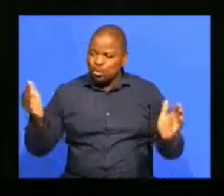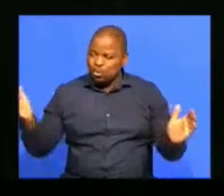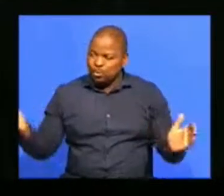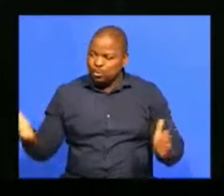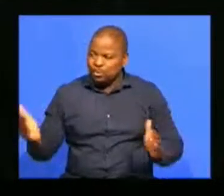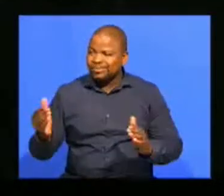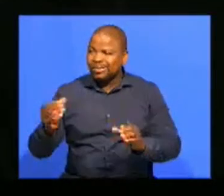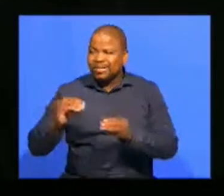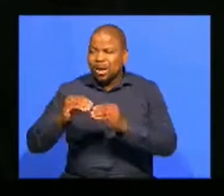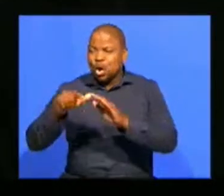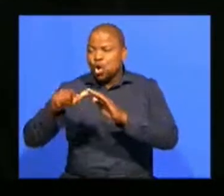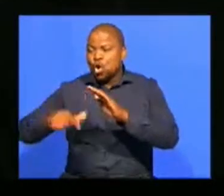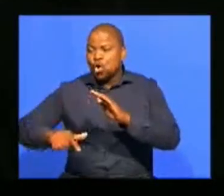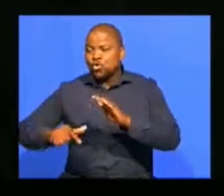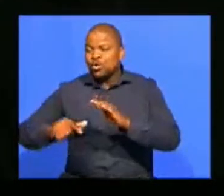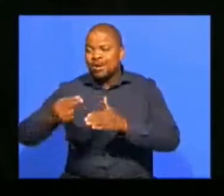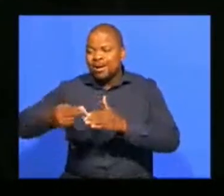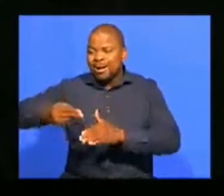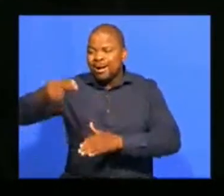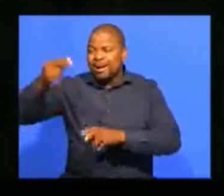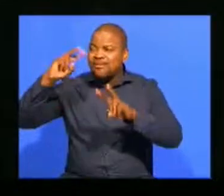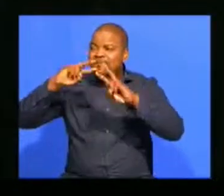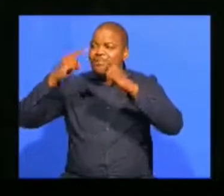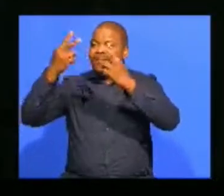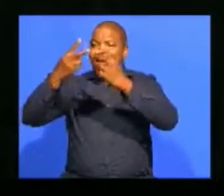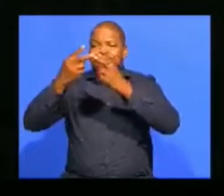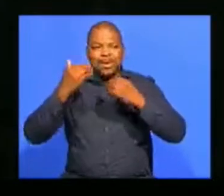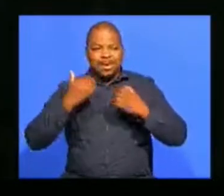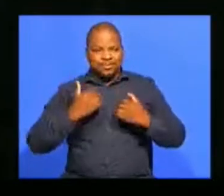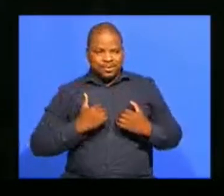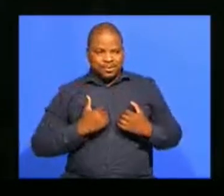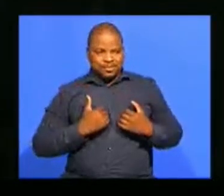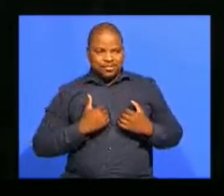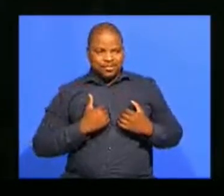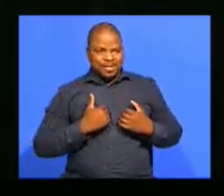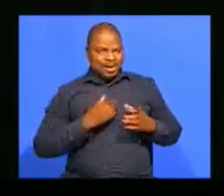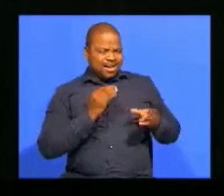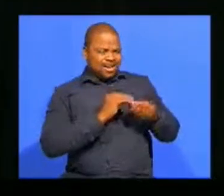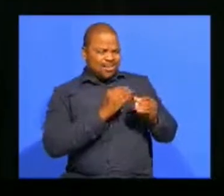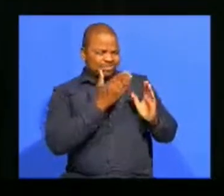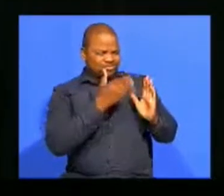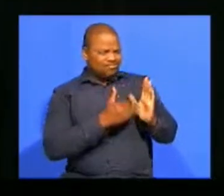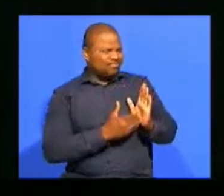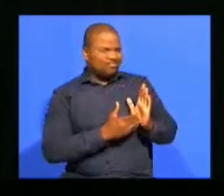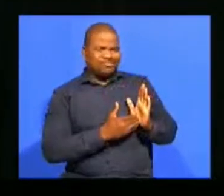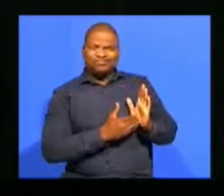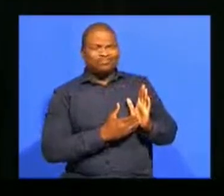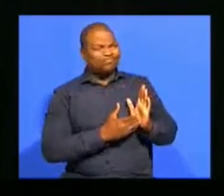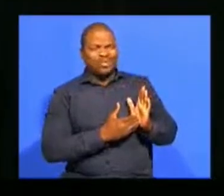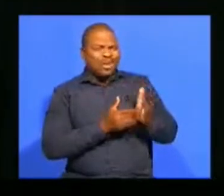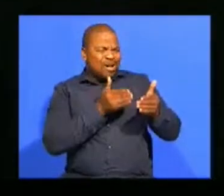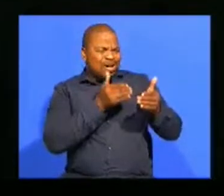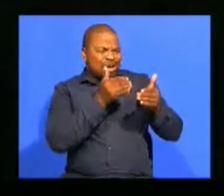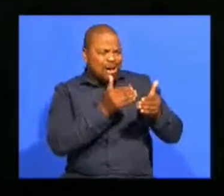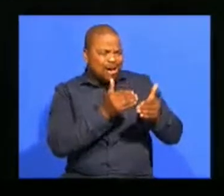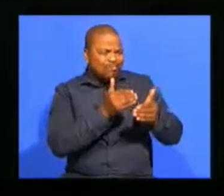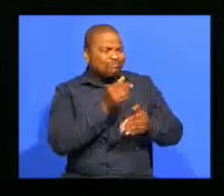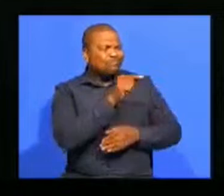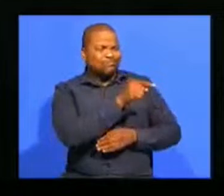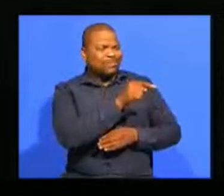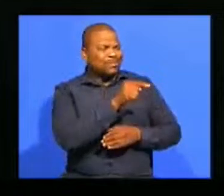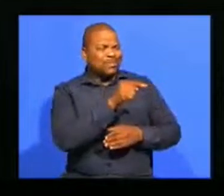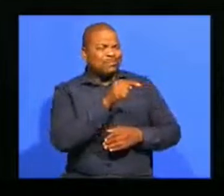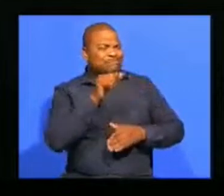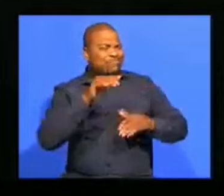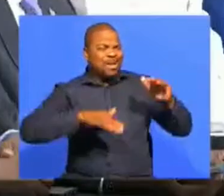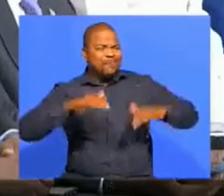low volume and high value. But you look at the figures, they're nowhere close to what they get in